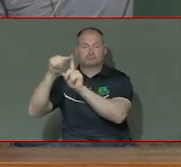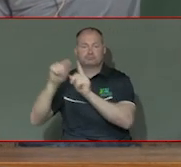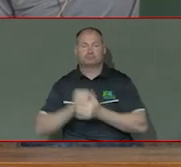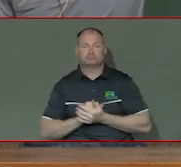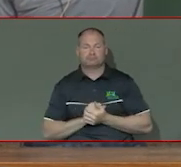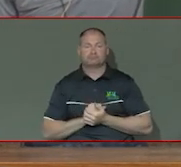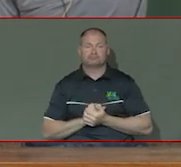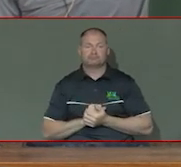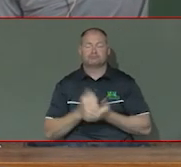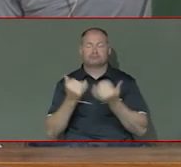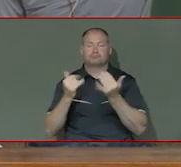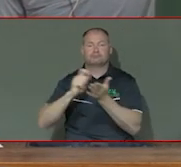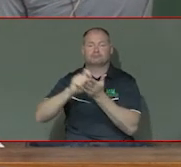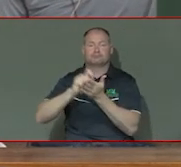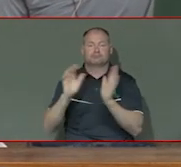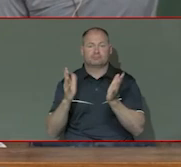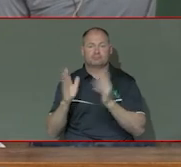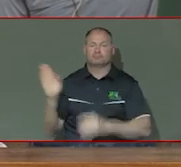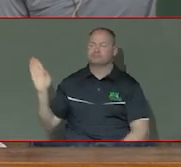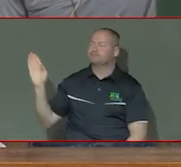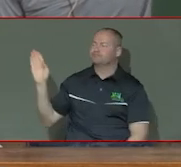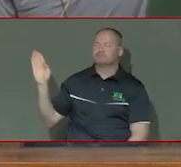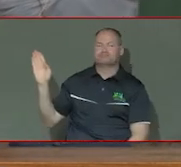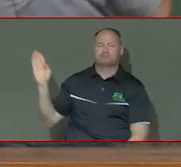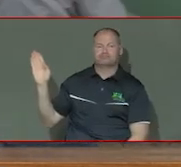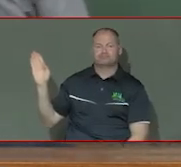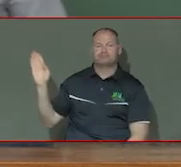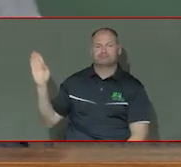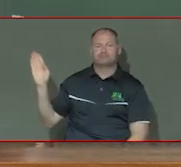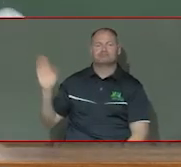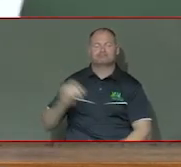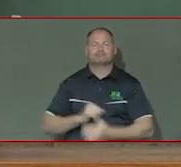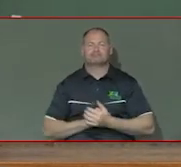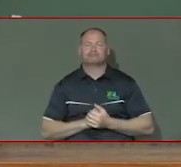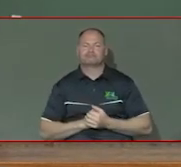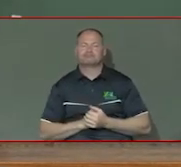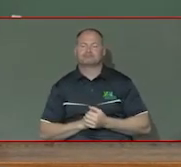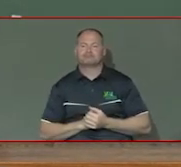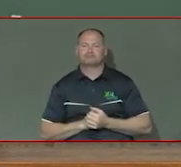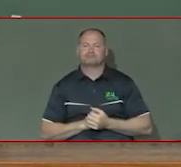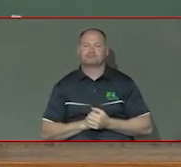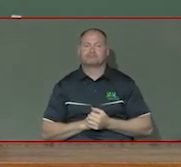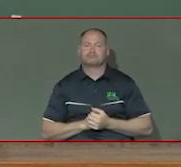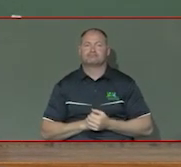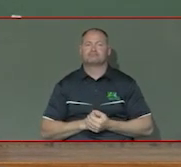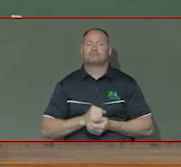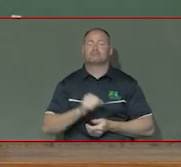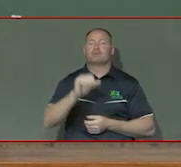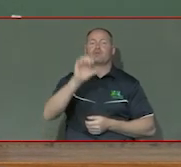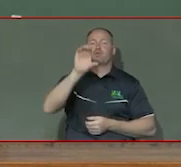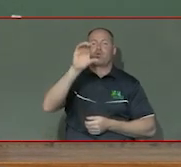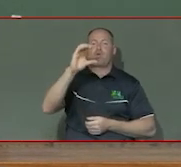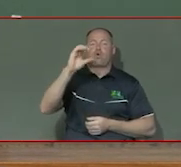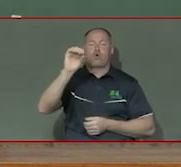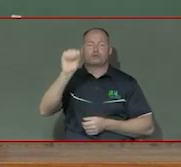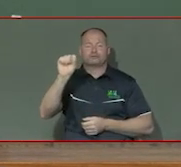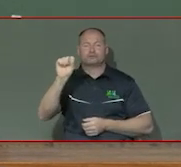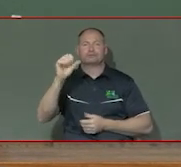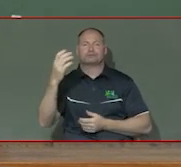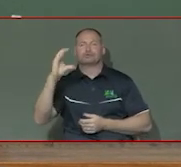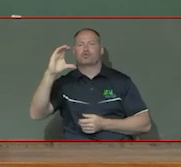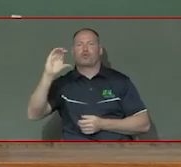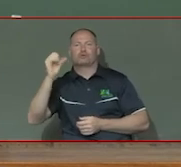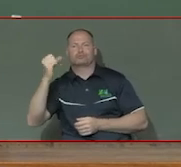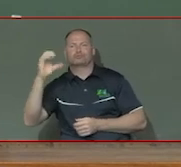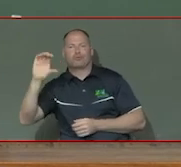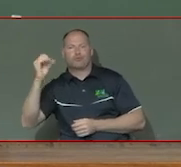becomes sine A, sine B. Right. So cos is cos, cos, sine, sine, opposite sine.